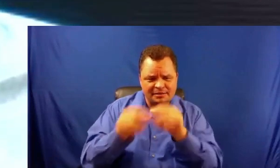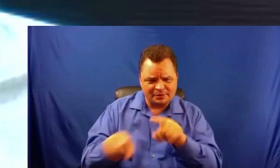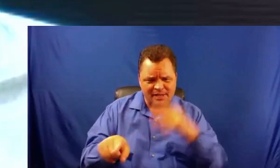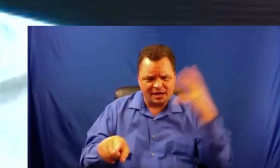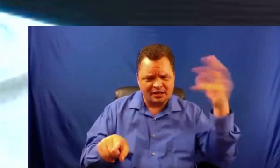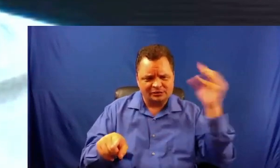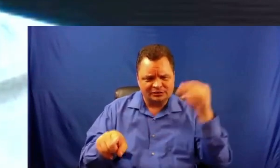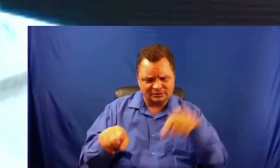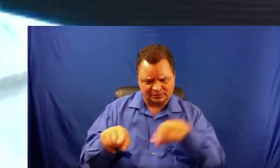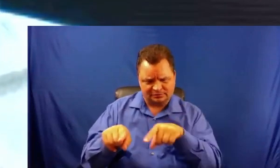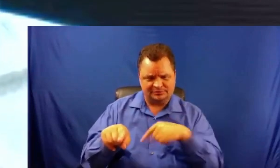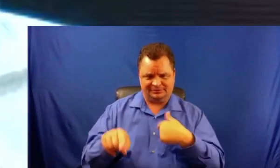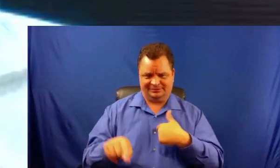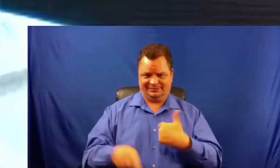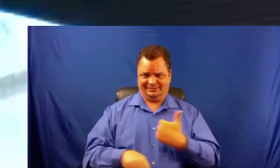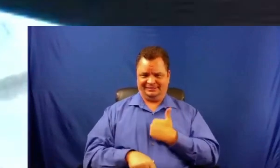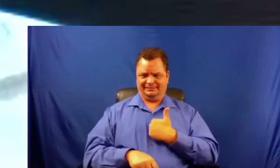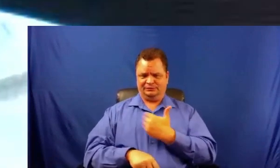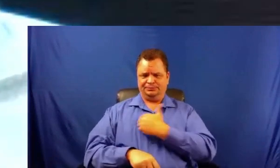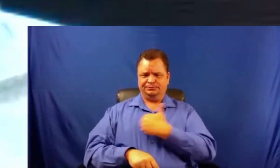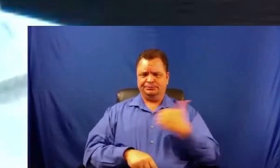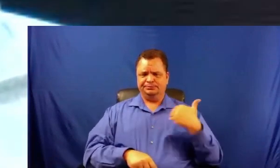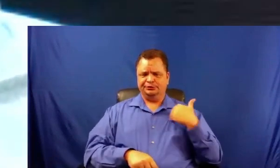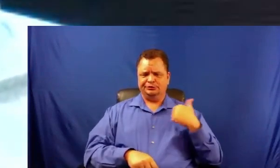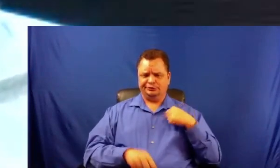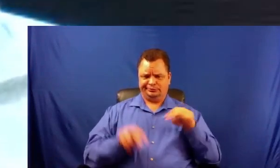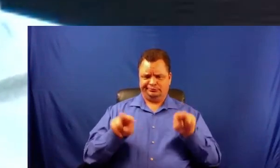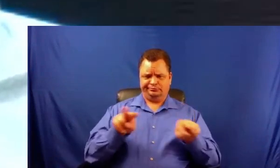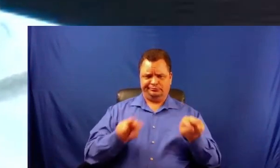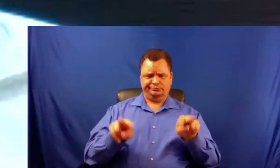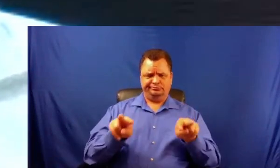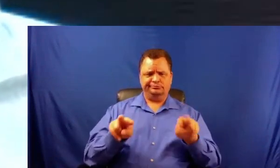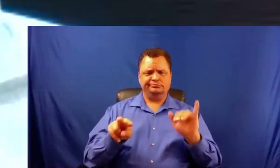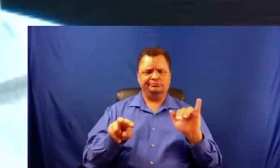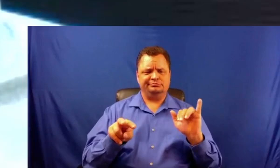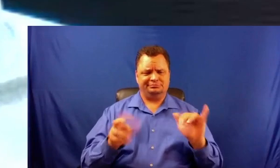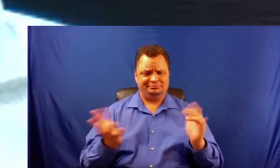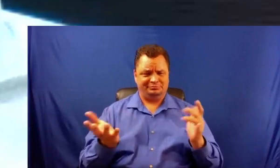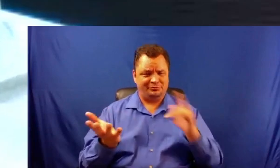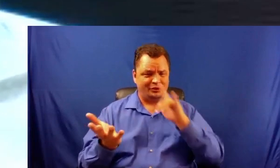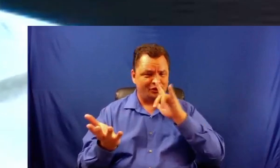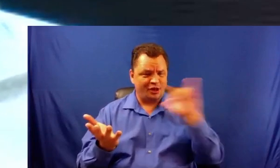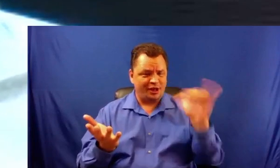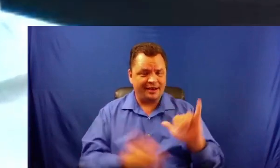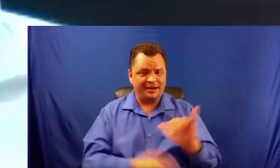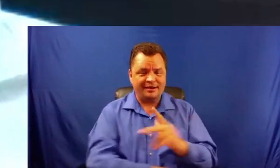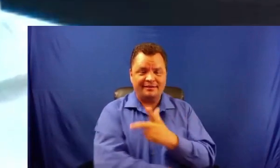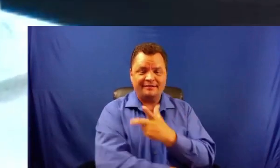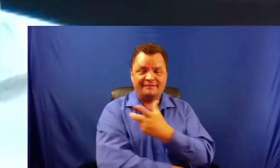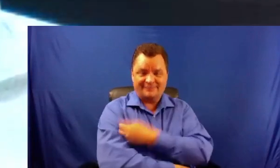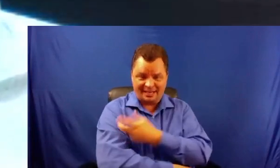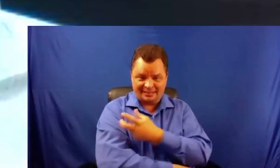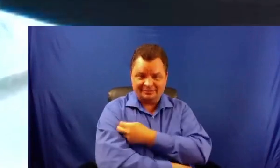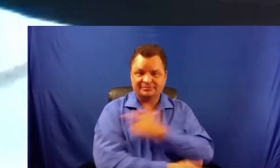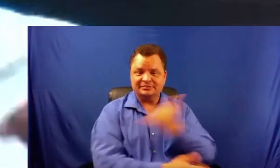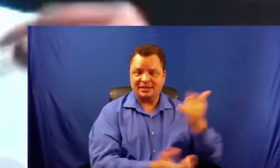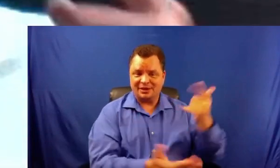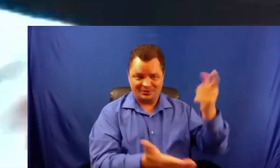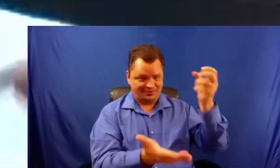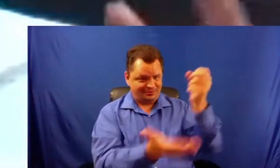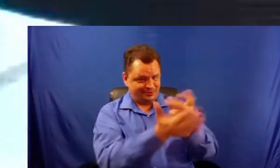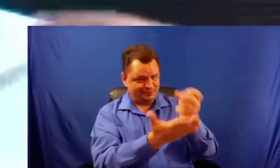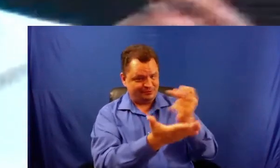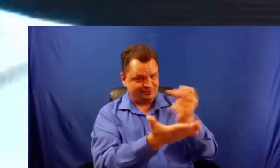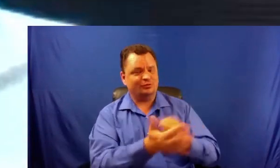community. It looks like even though the vaccine is approved, that the trials are still going to